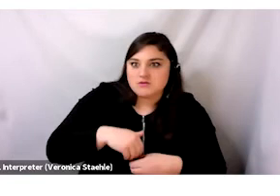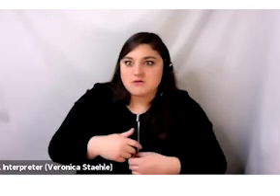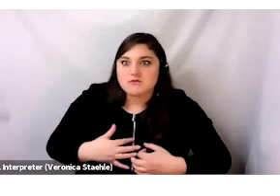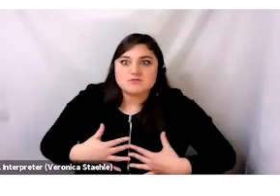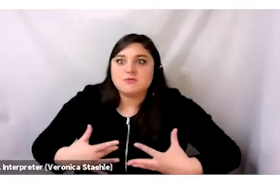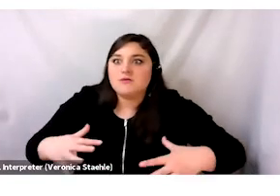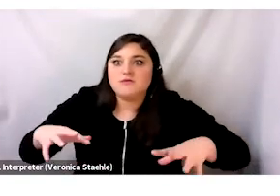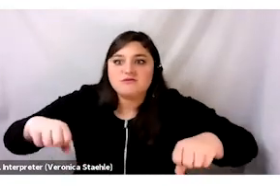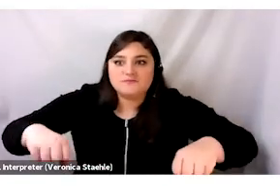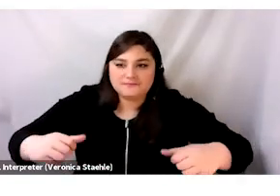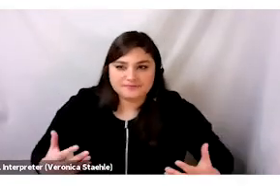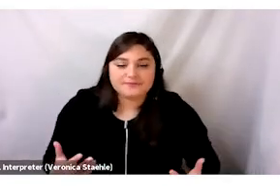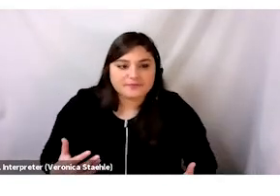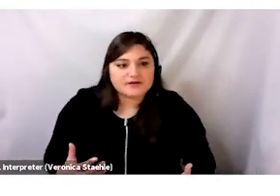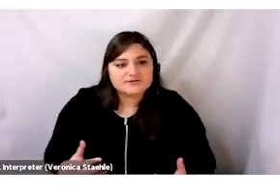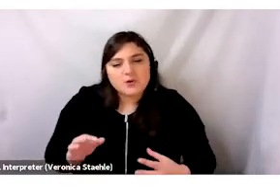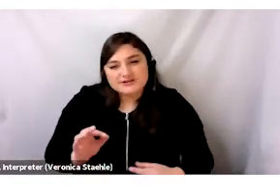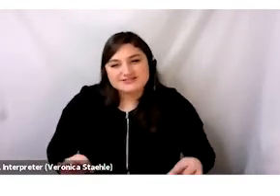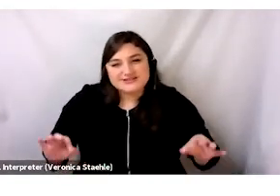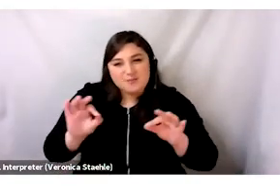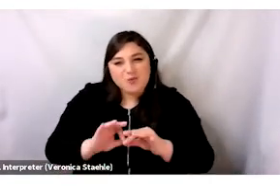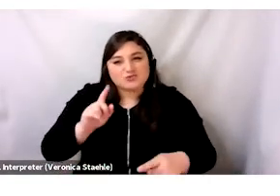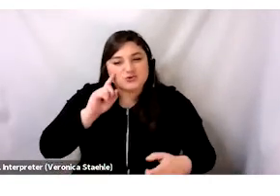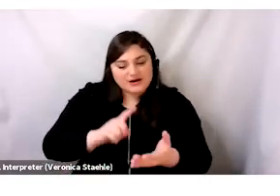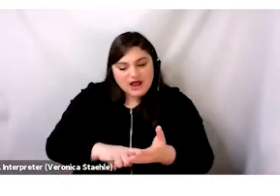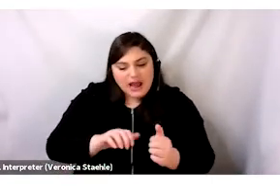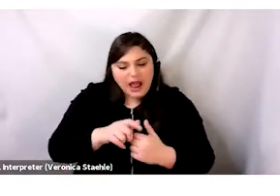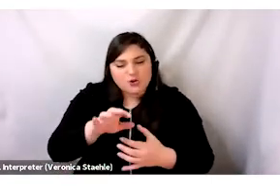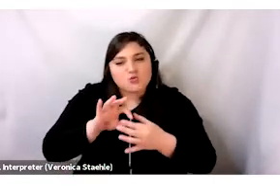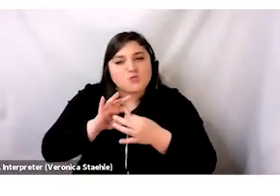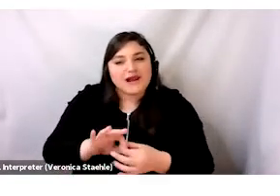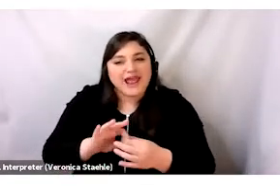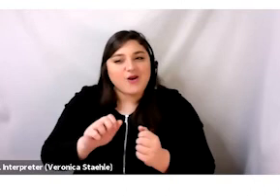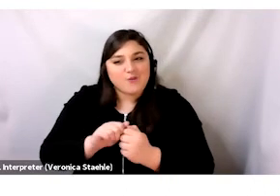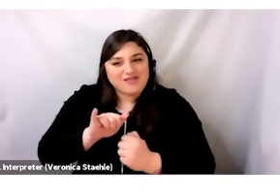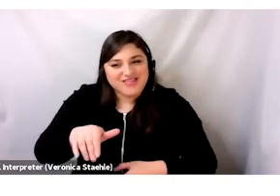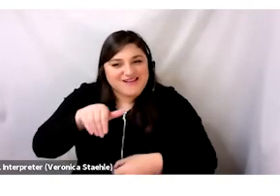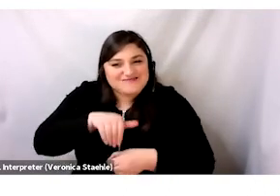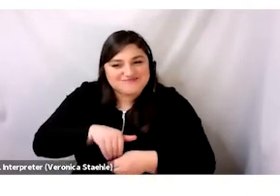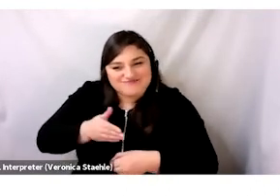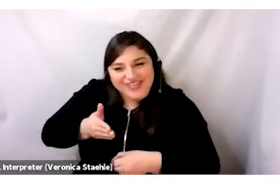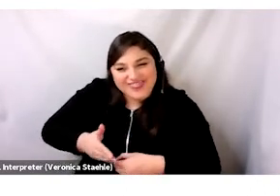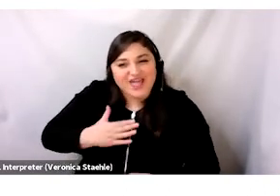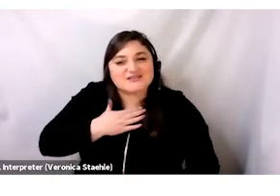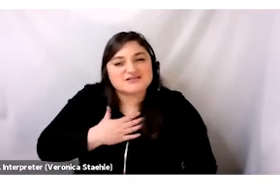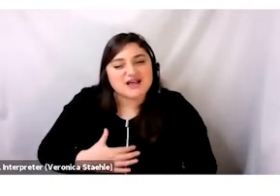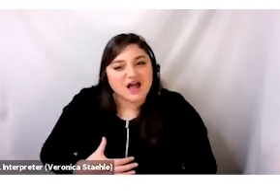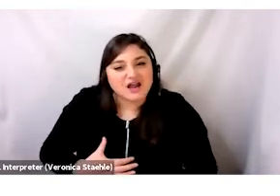could be said for all kinds of other desires as well. How do you relate to your desire, and how does that